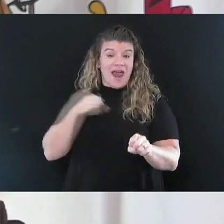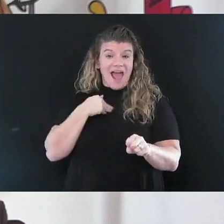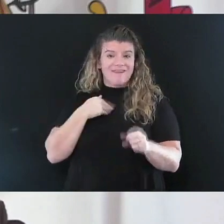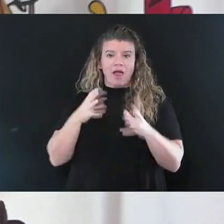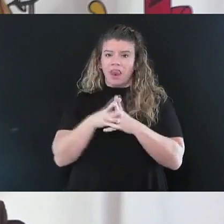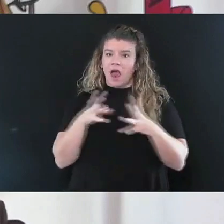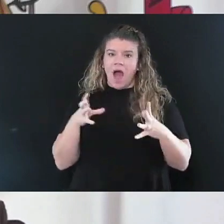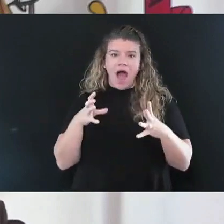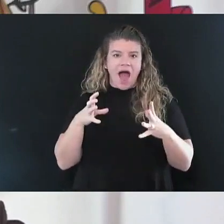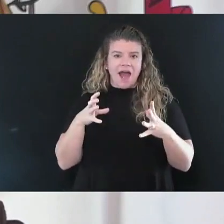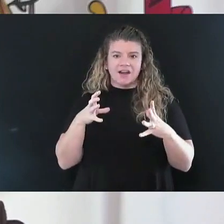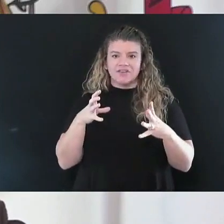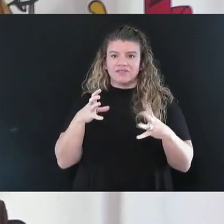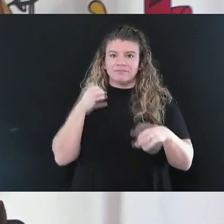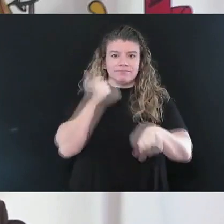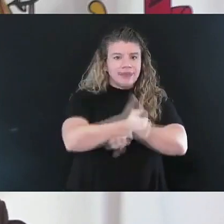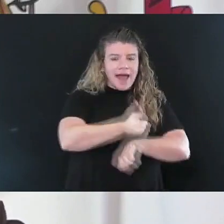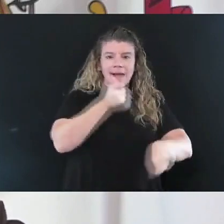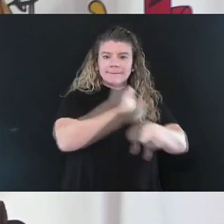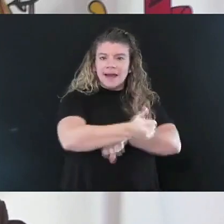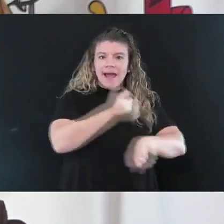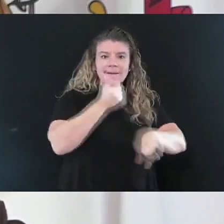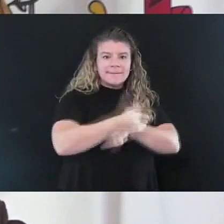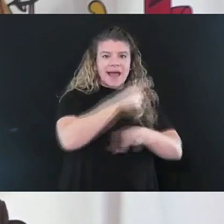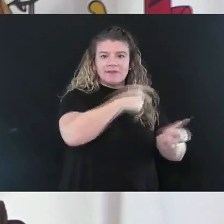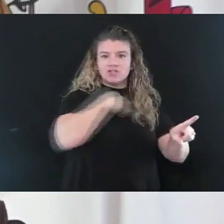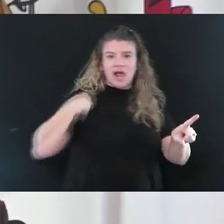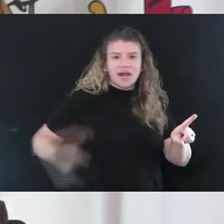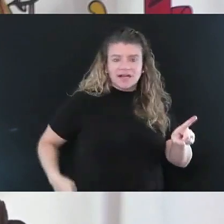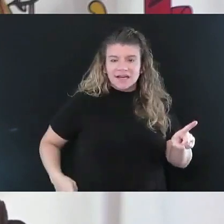because, at the end of the day,